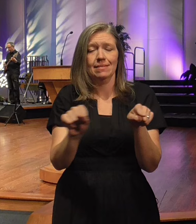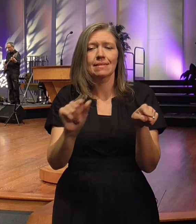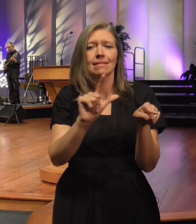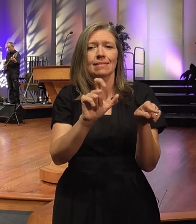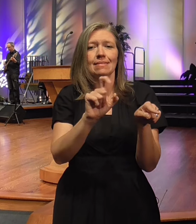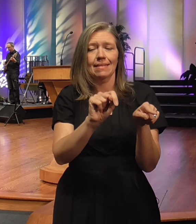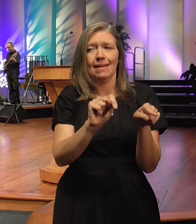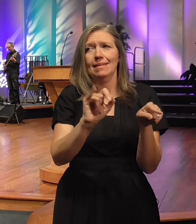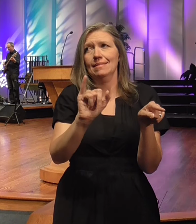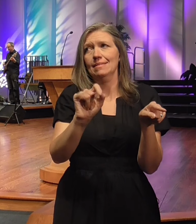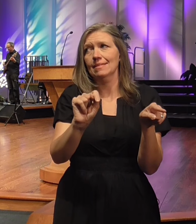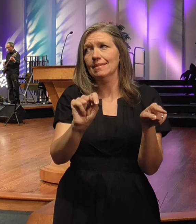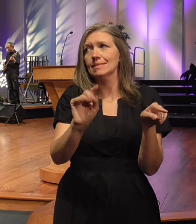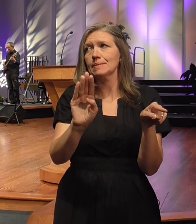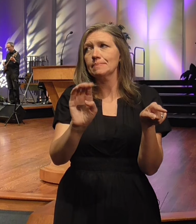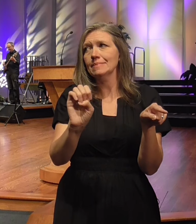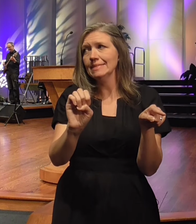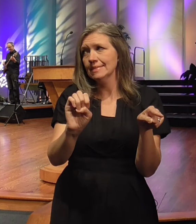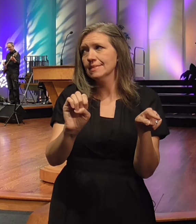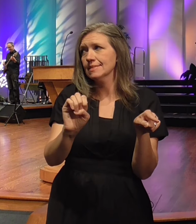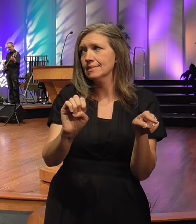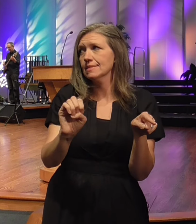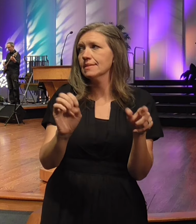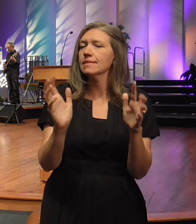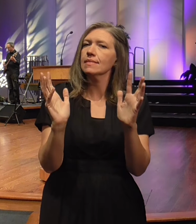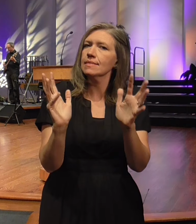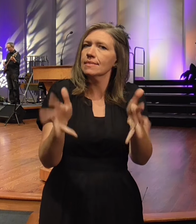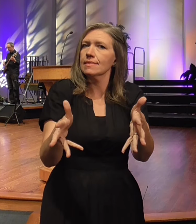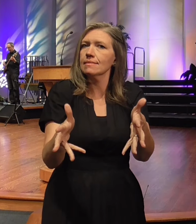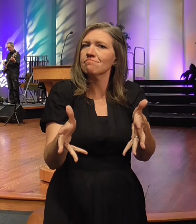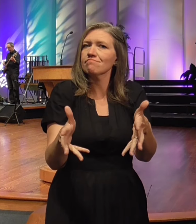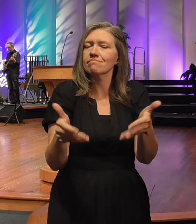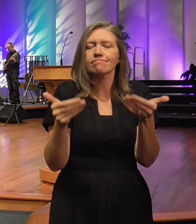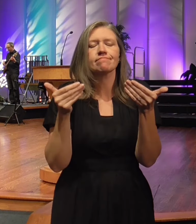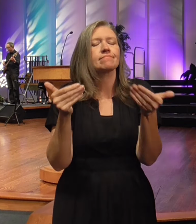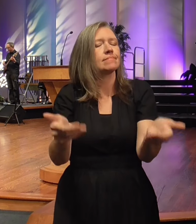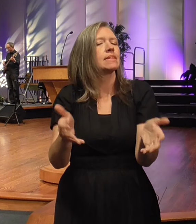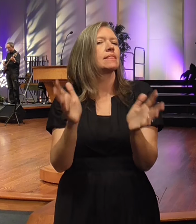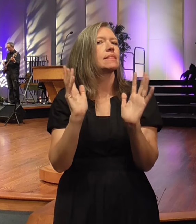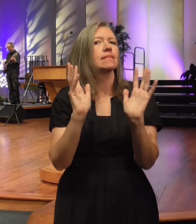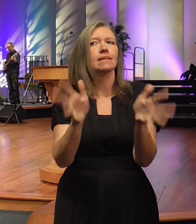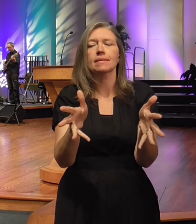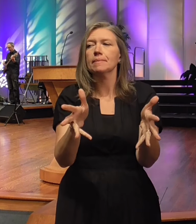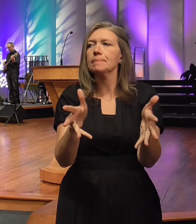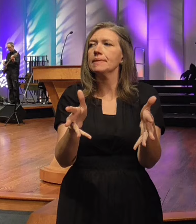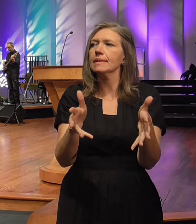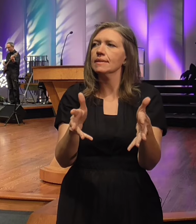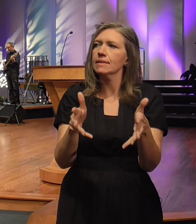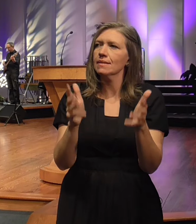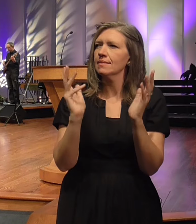be, yeah. There'll be an answer, let it be.